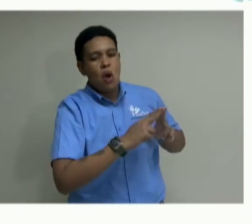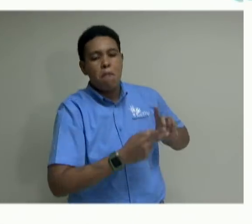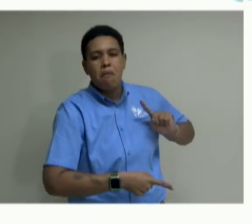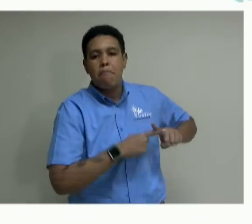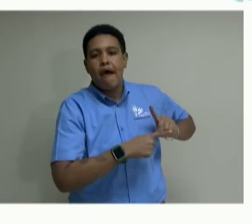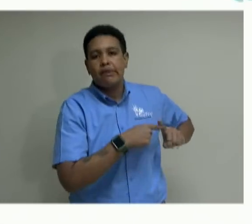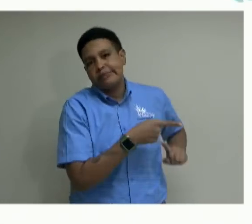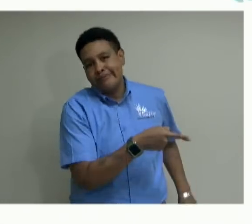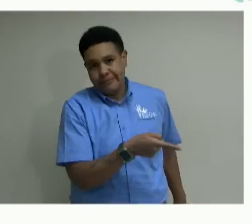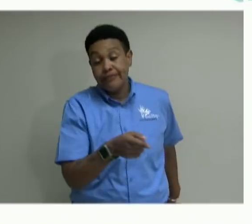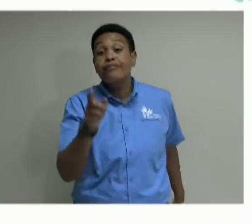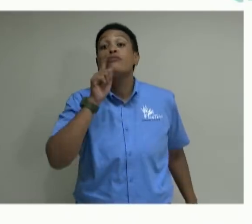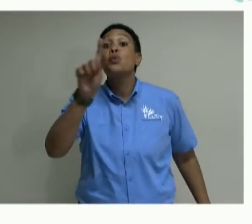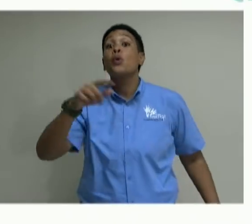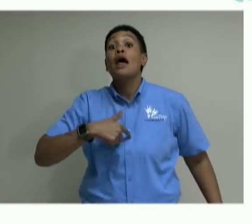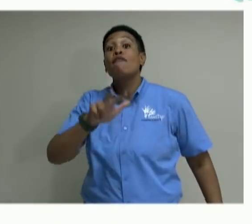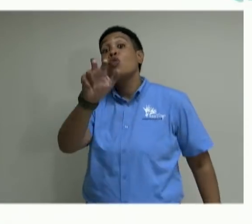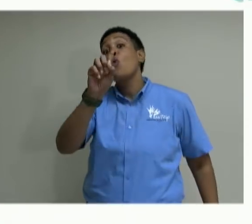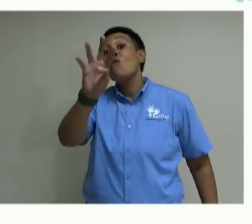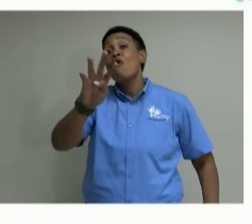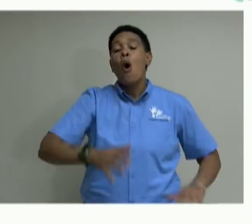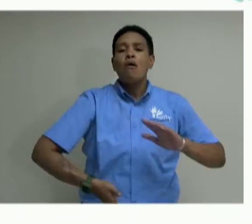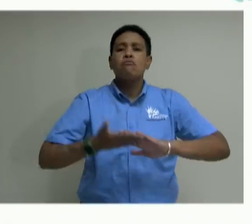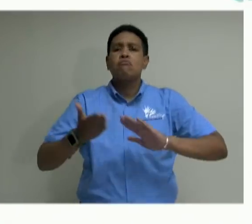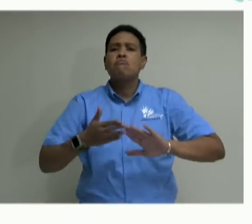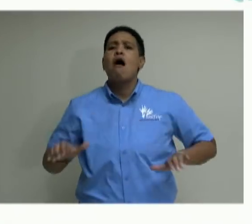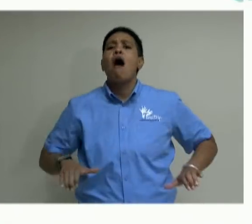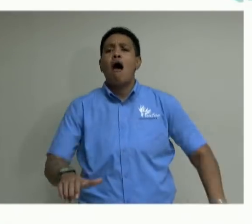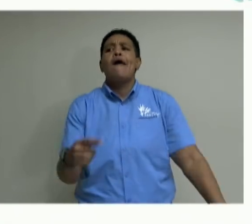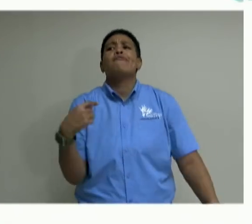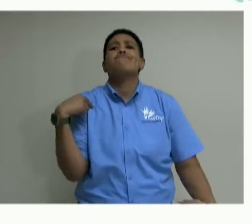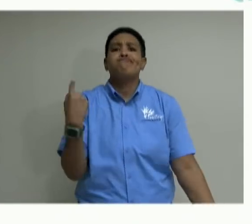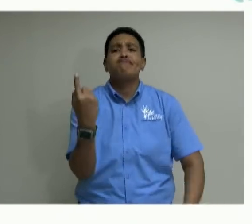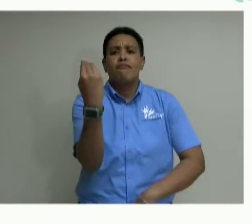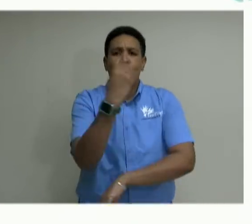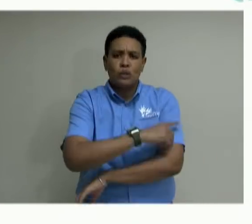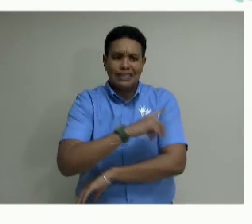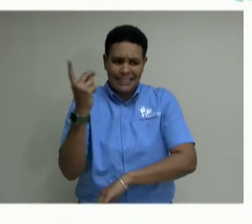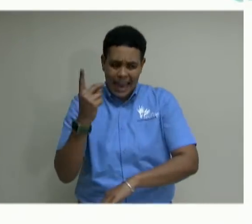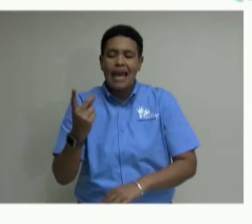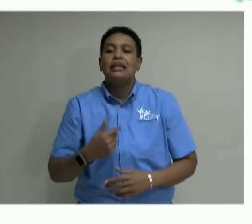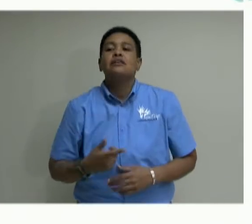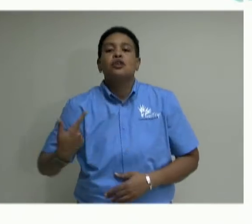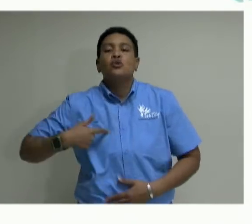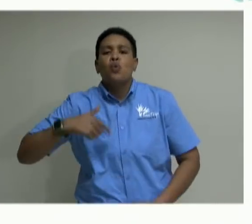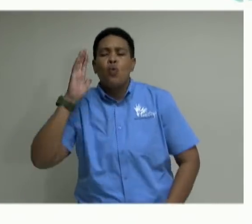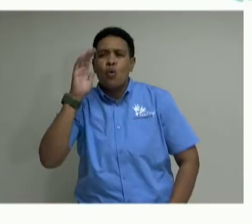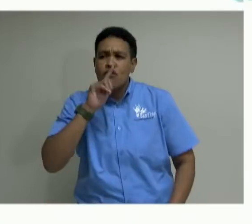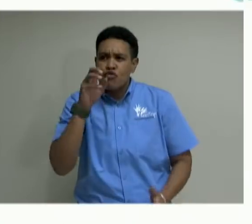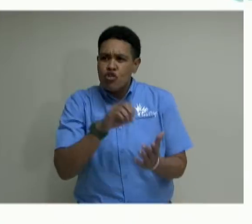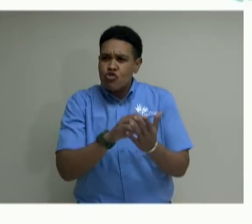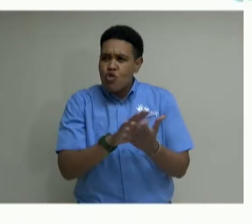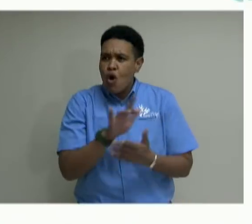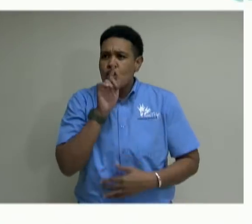304 active cases. That's over the past 14 days. We would have